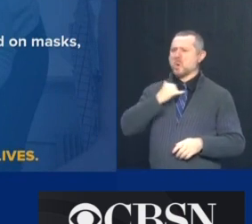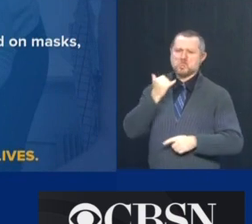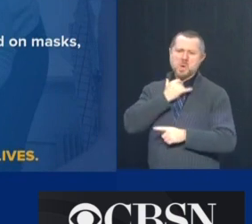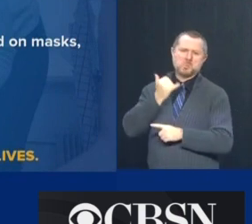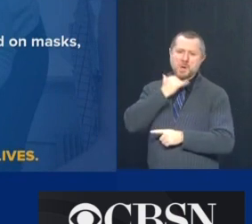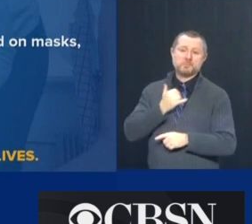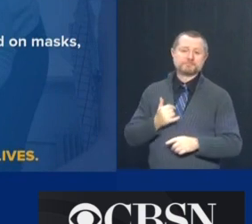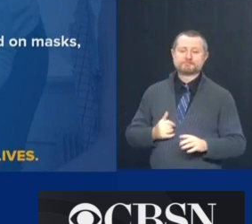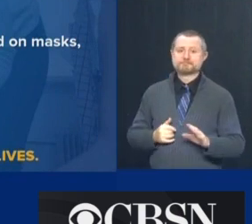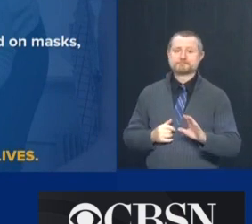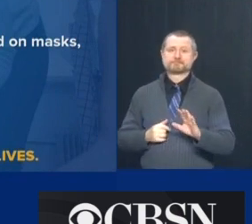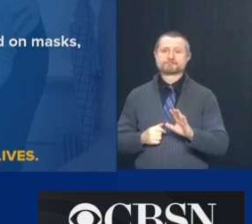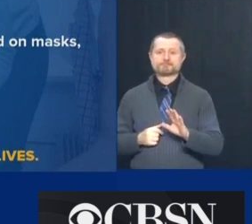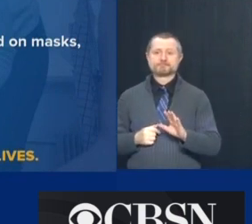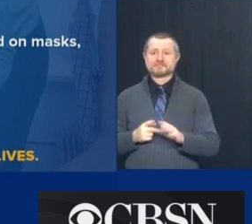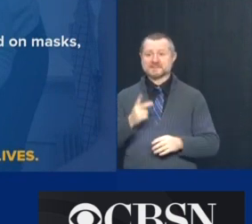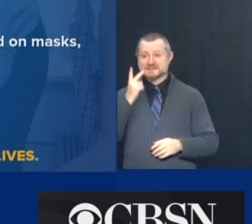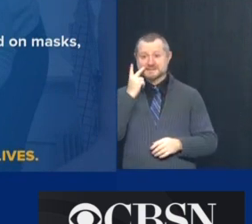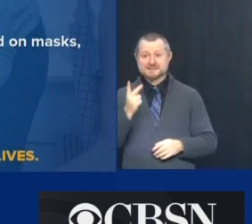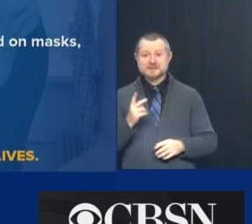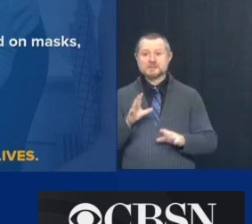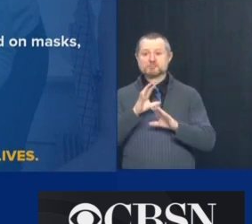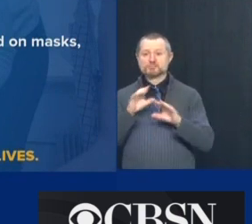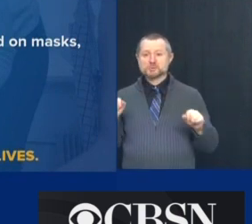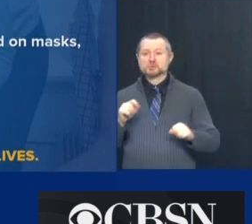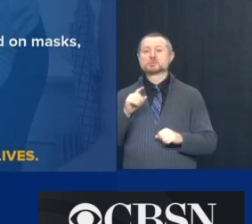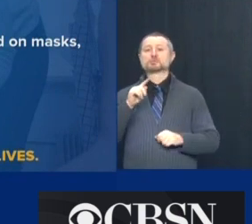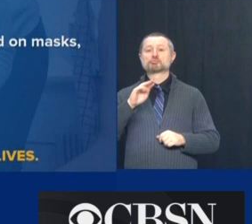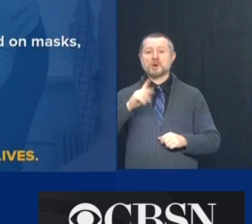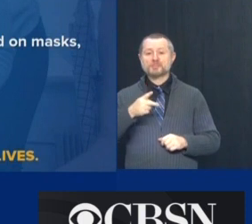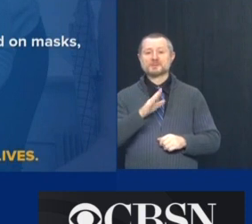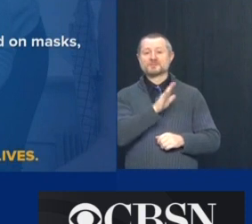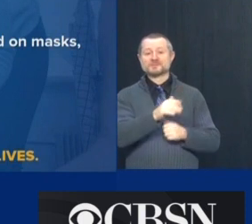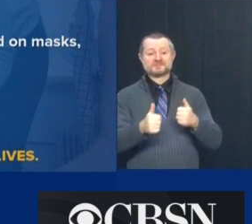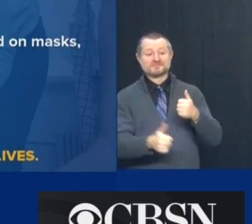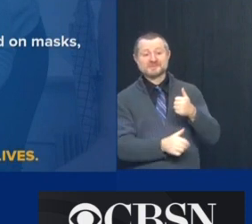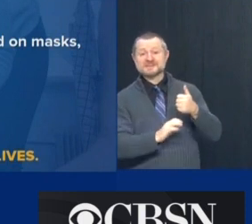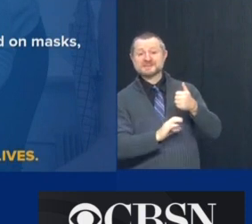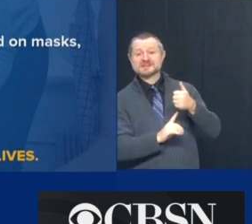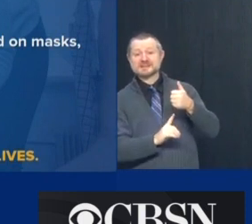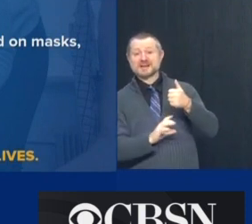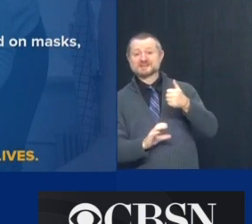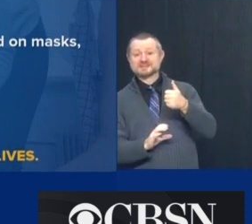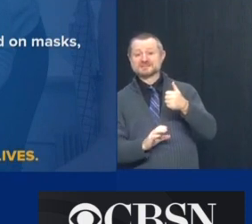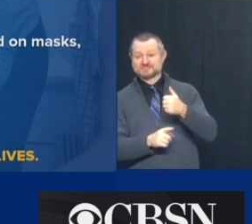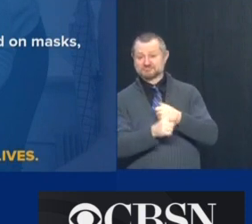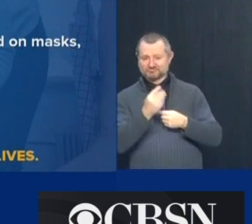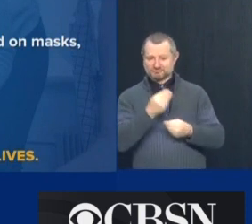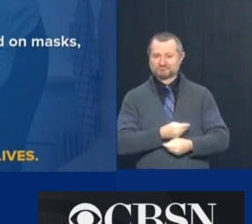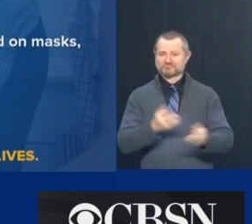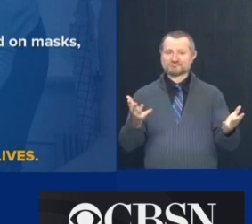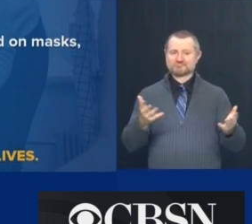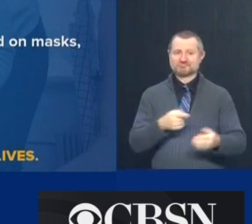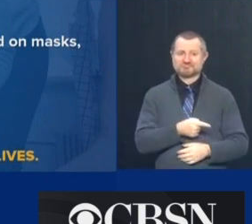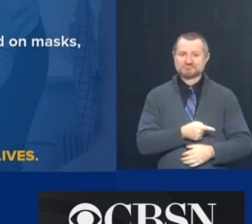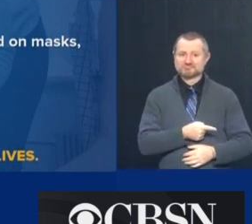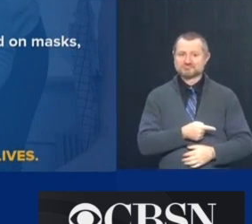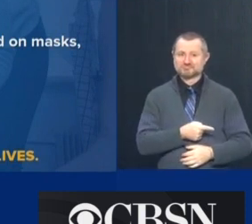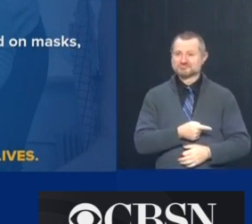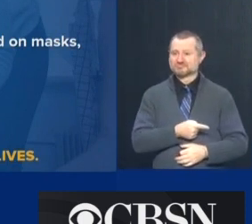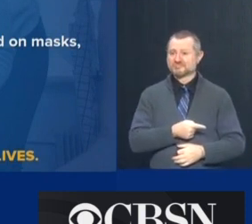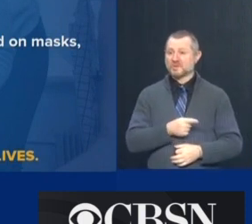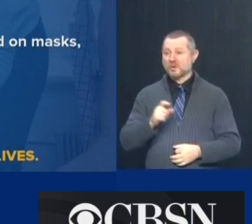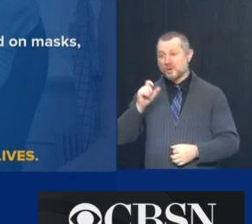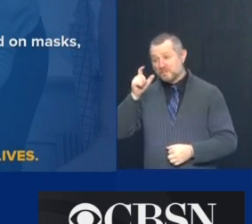it. Your president, President Trump, his administration said do it. And Joe